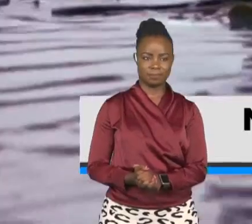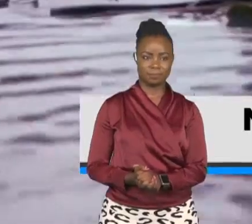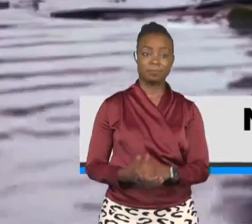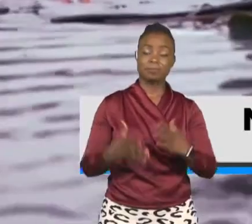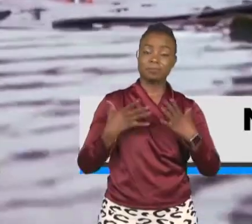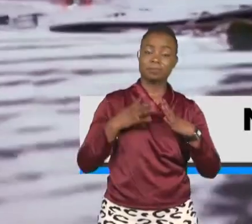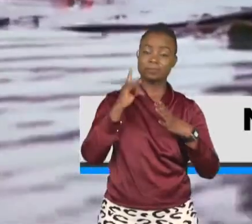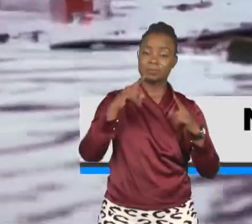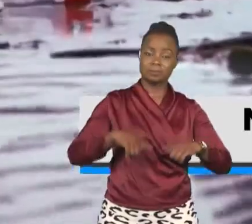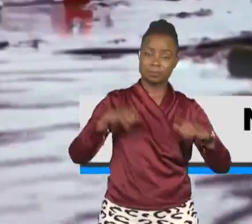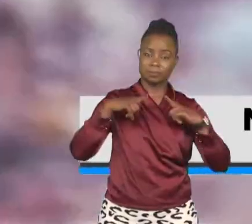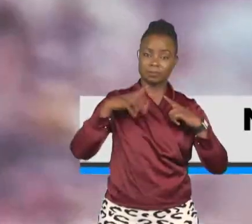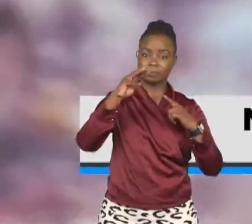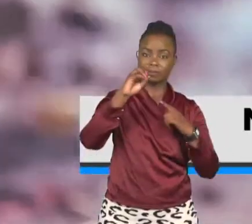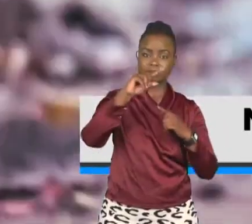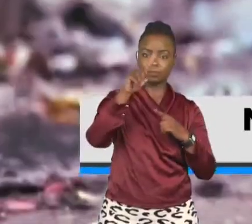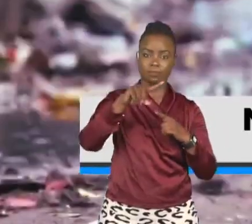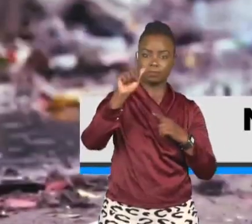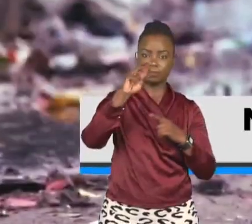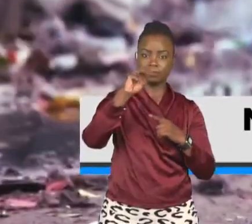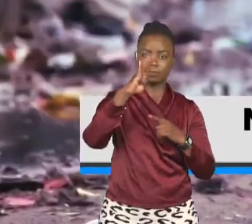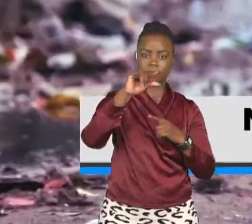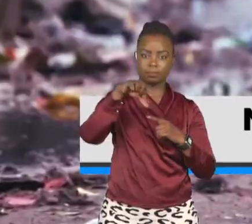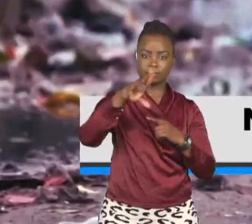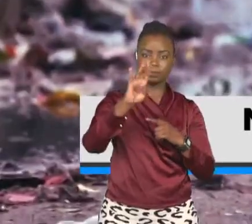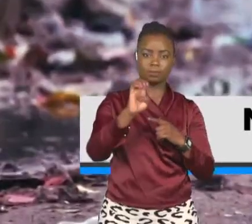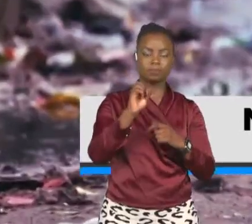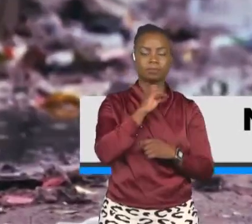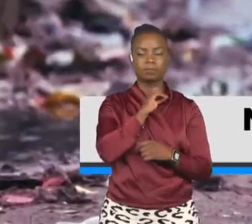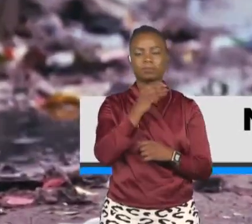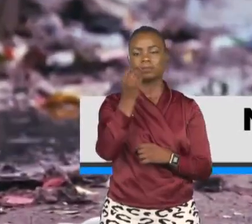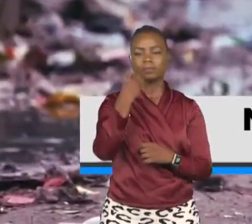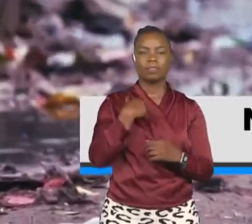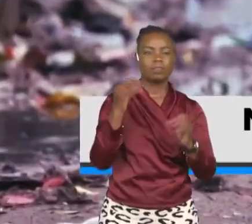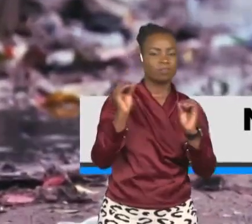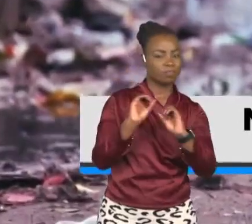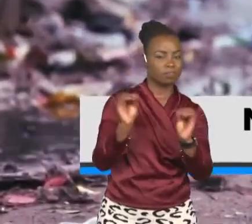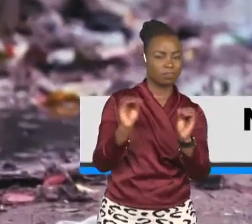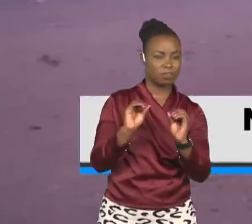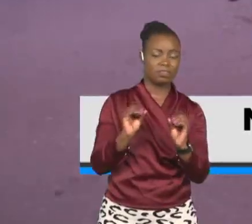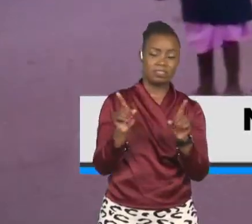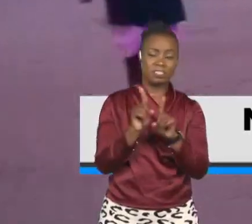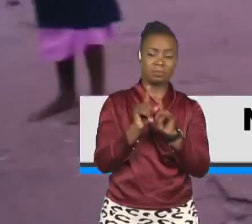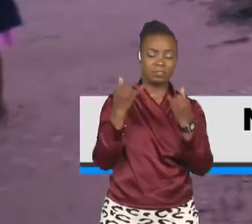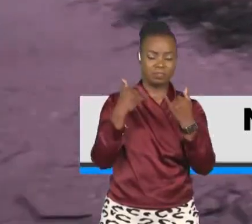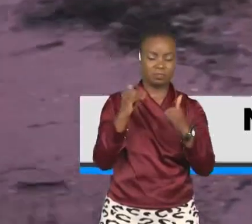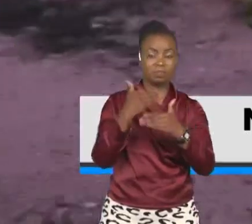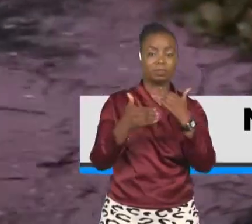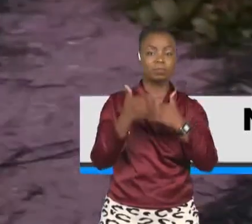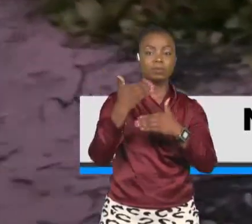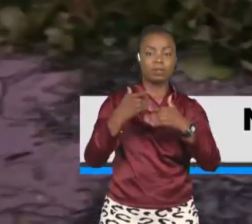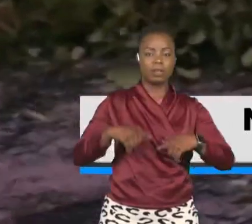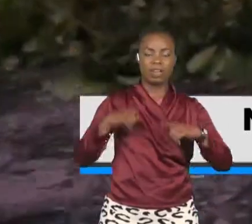Residents of Mozambique port city of Beira complained they had no food or clothing as they returned to try to rebuild their lives after Cyclone